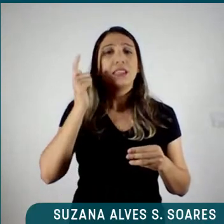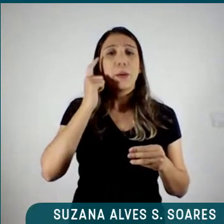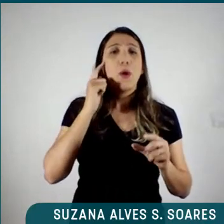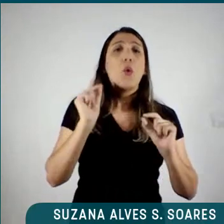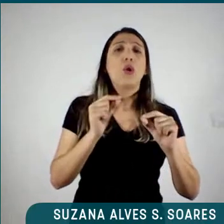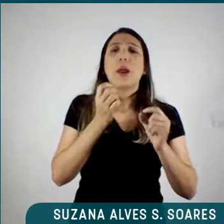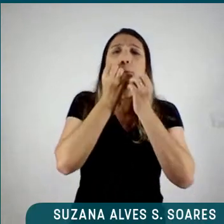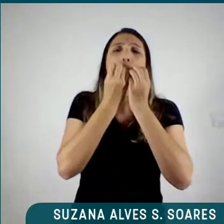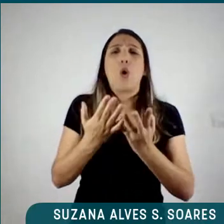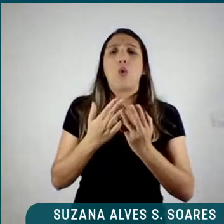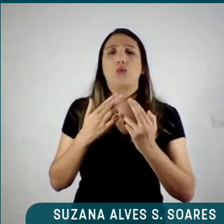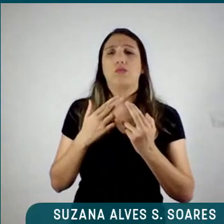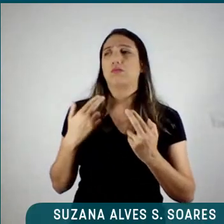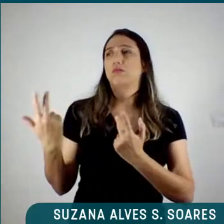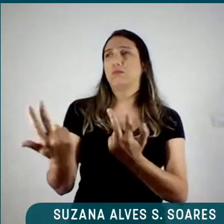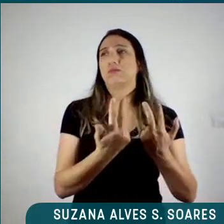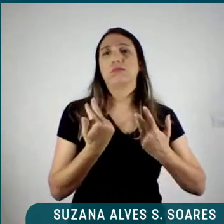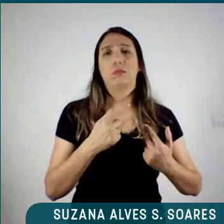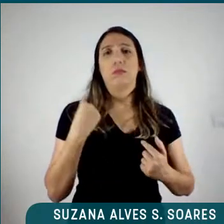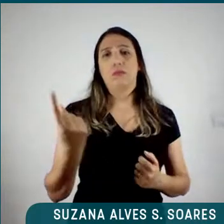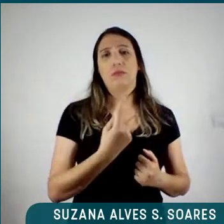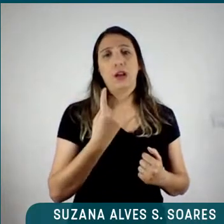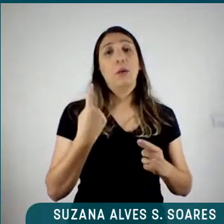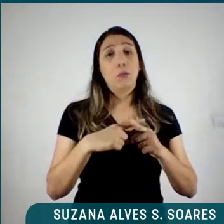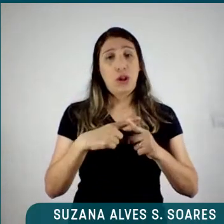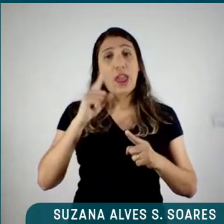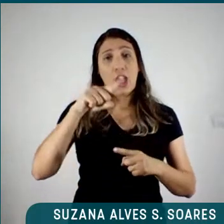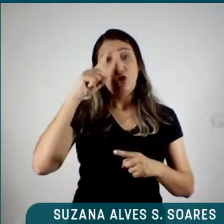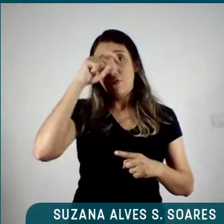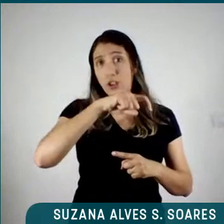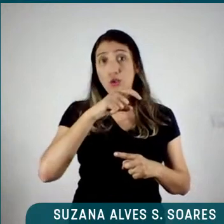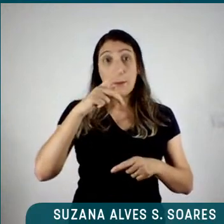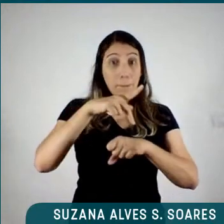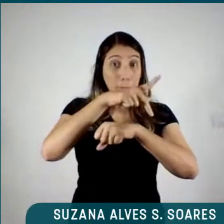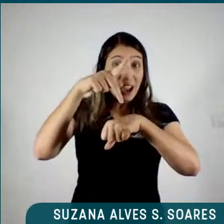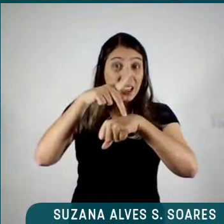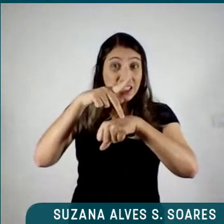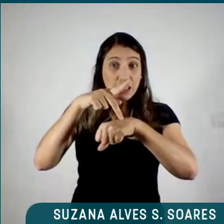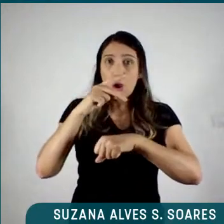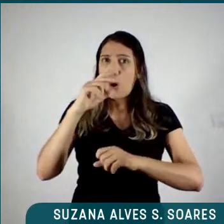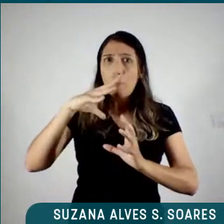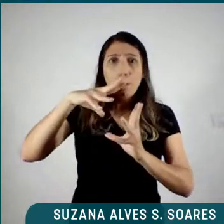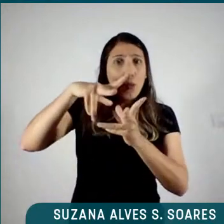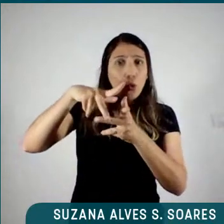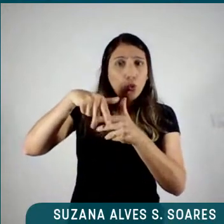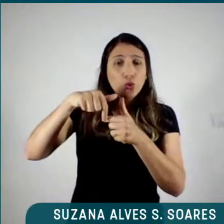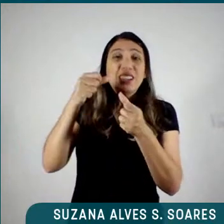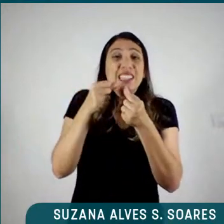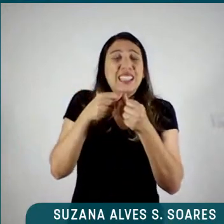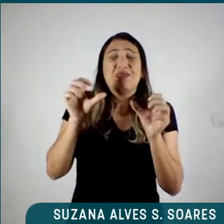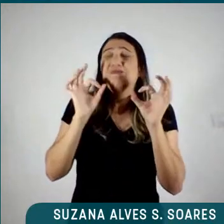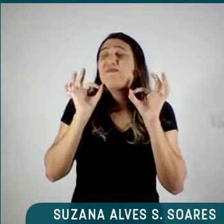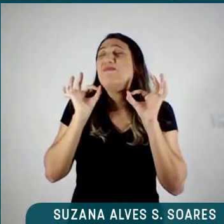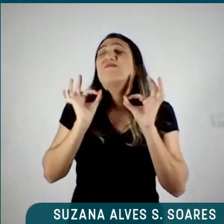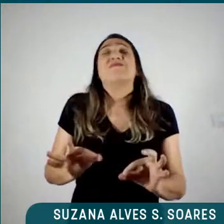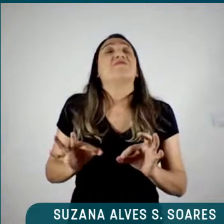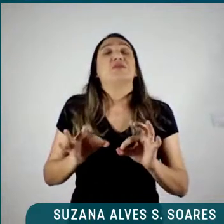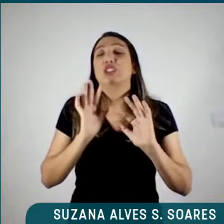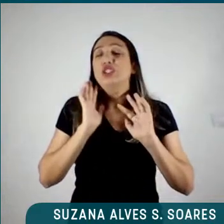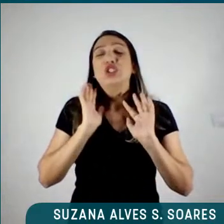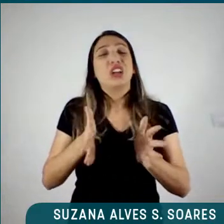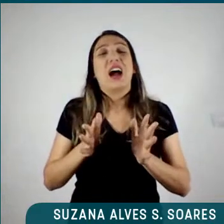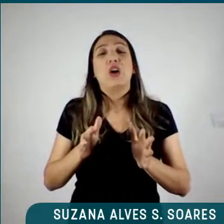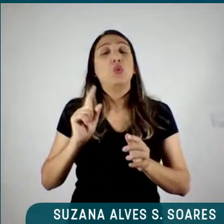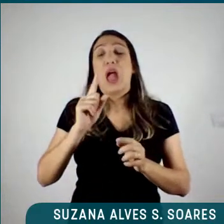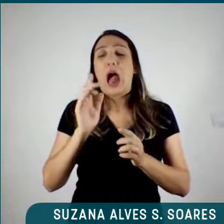we establish a line that is good for all, a common line that is good for all? This is extremely